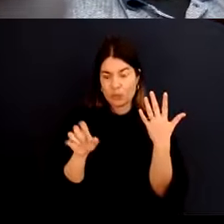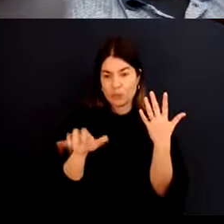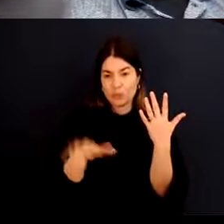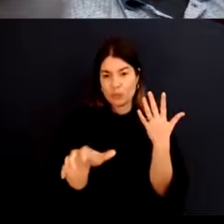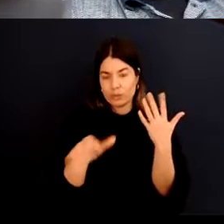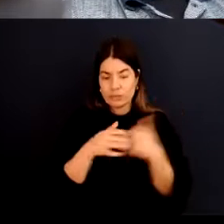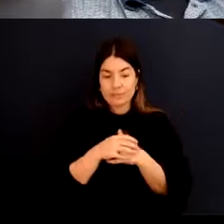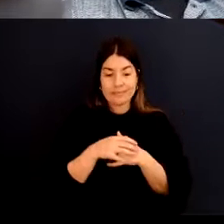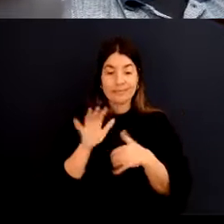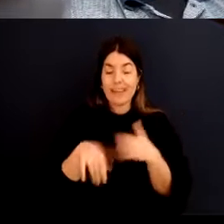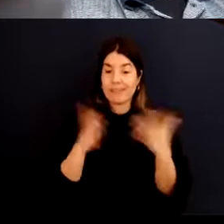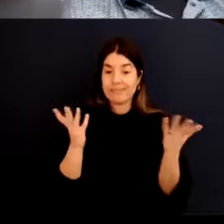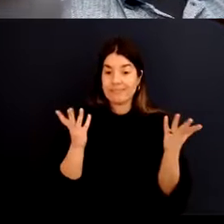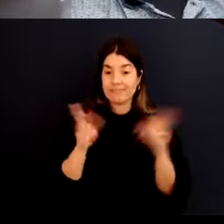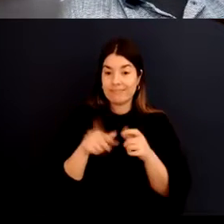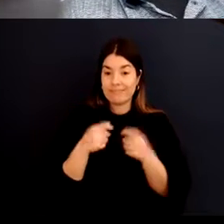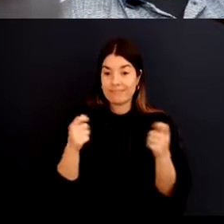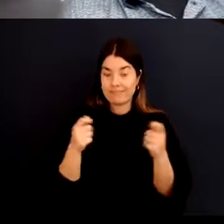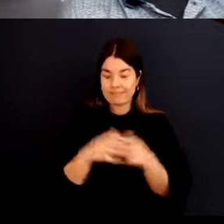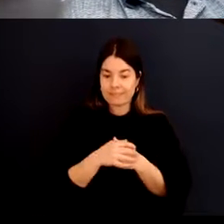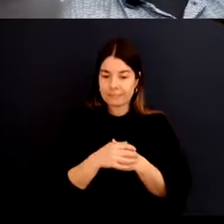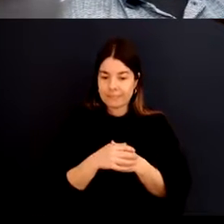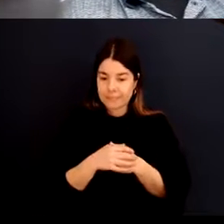That's all I have, ma'am. Thank you.